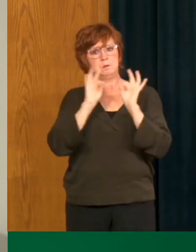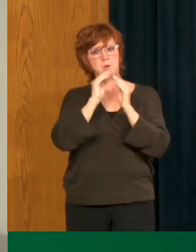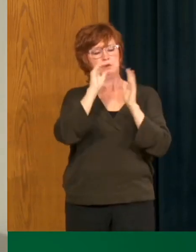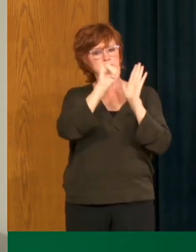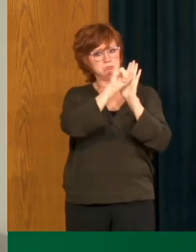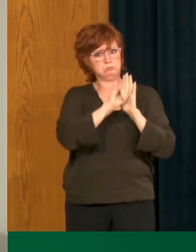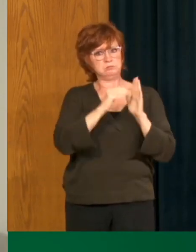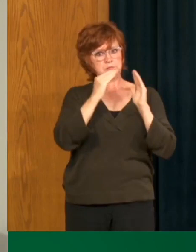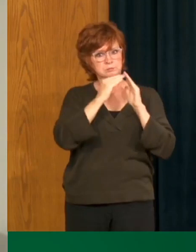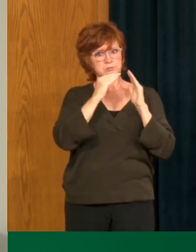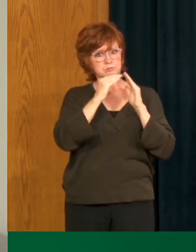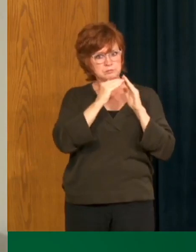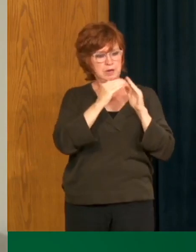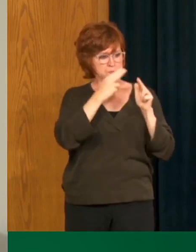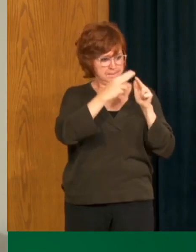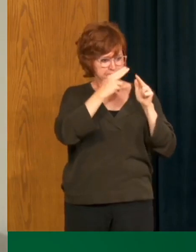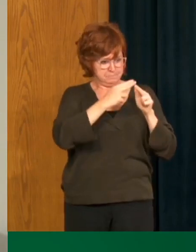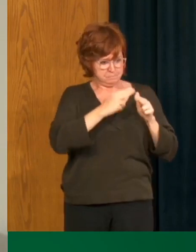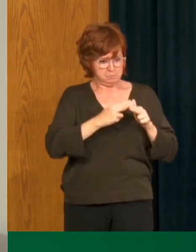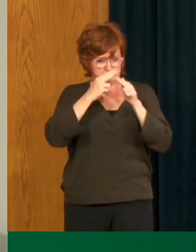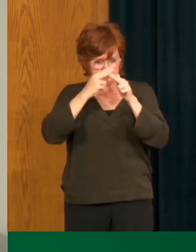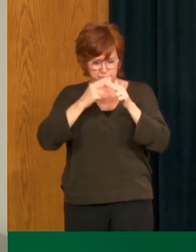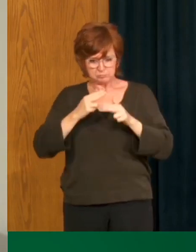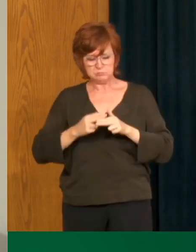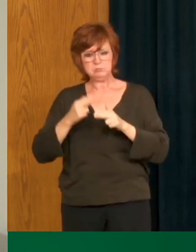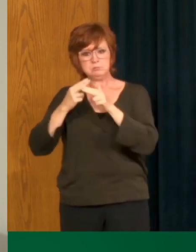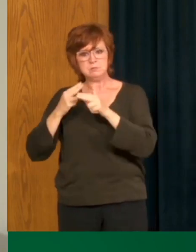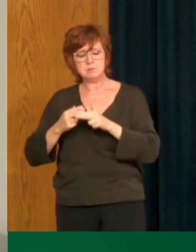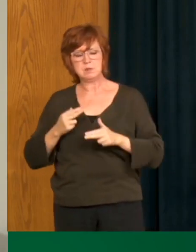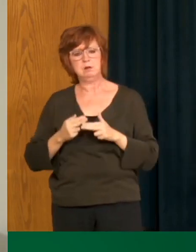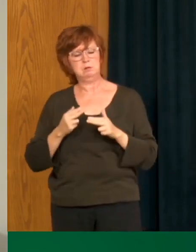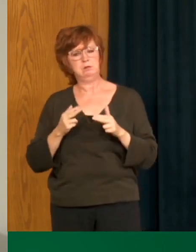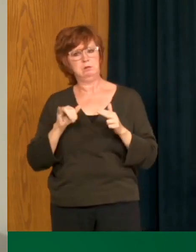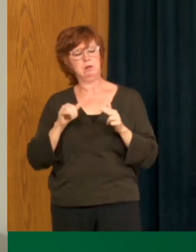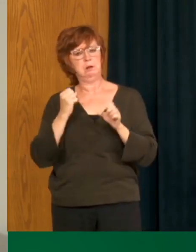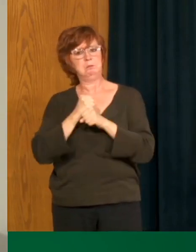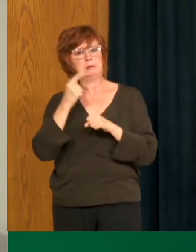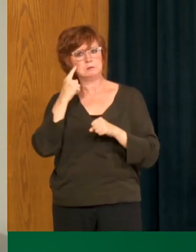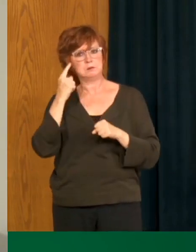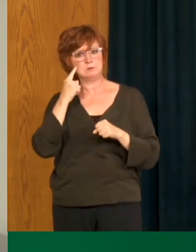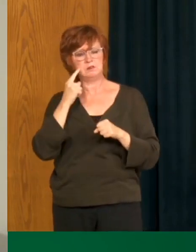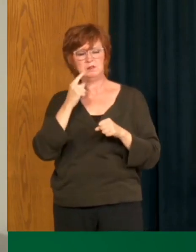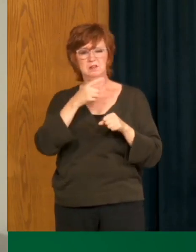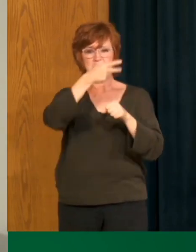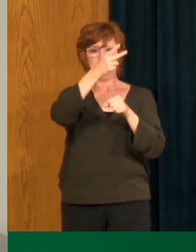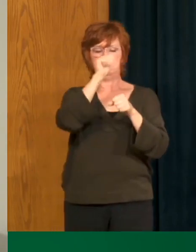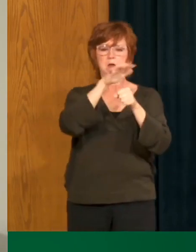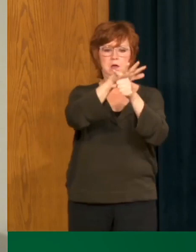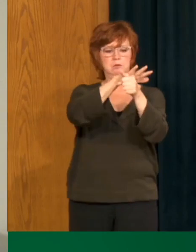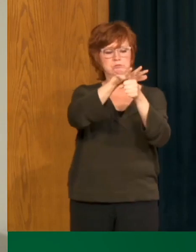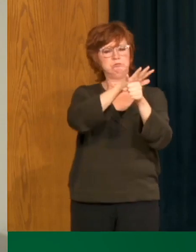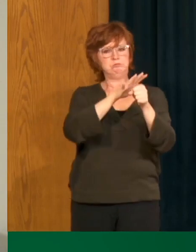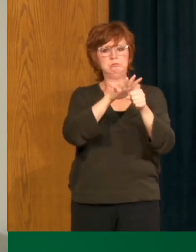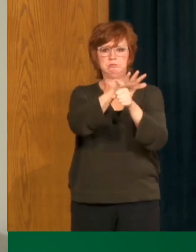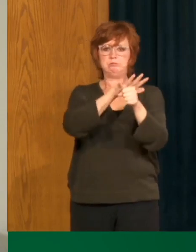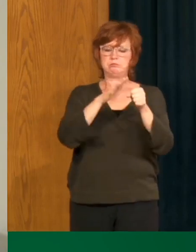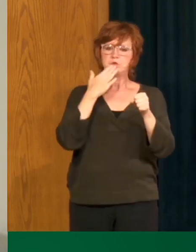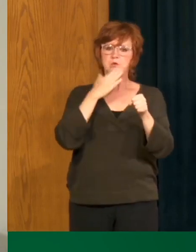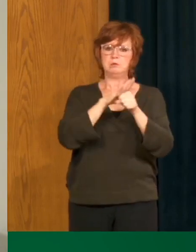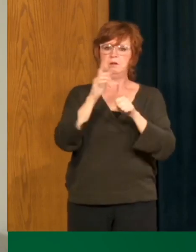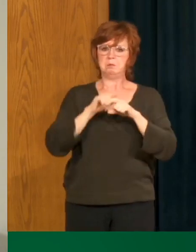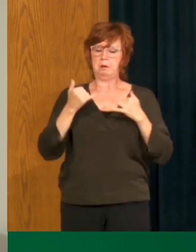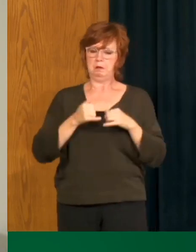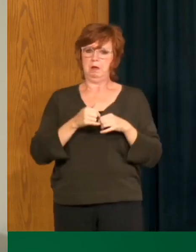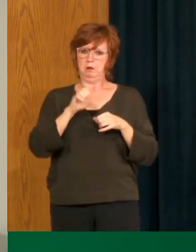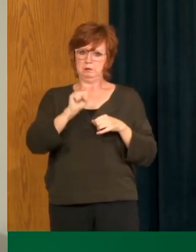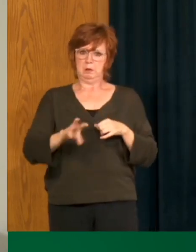can be quite broad, like for the PN area, when, it's not really that specific in terms of geography. We'll take our next question on